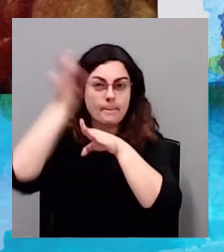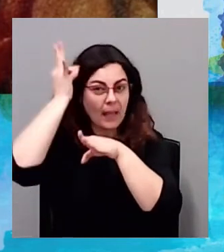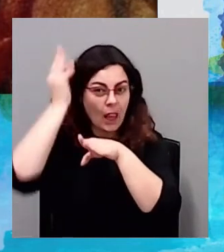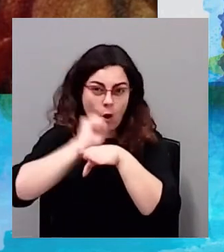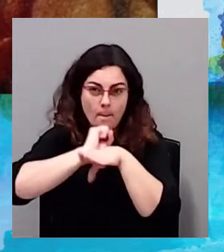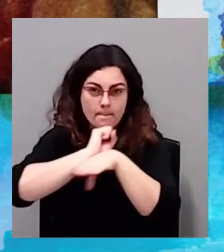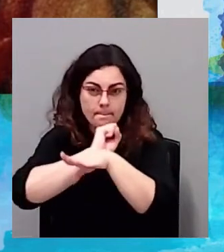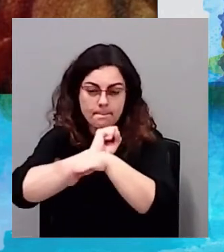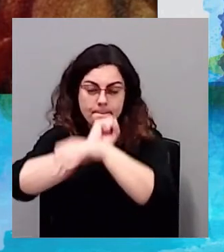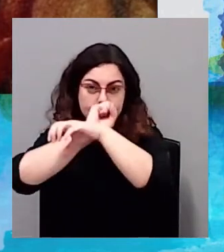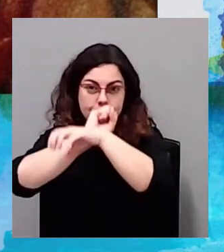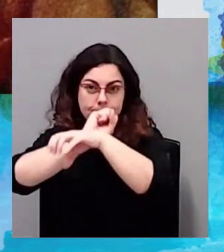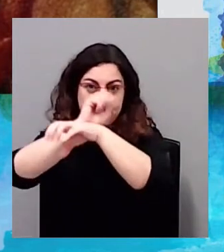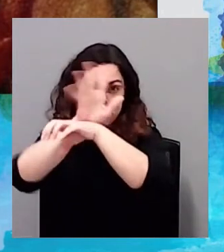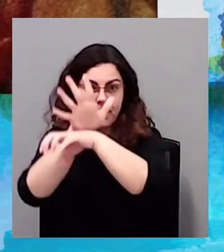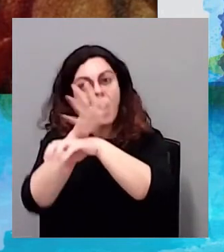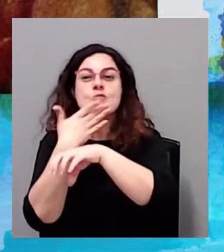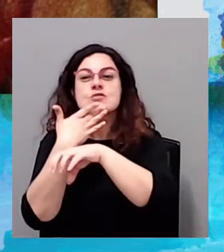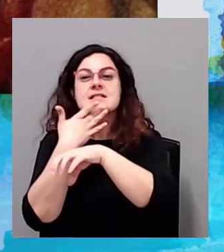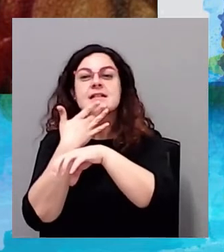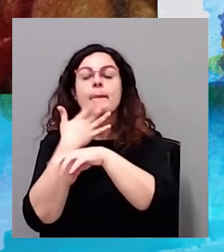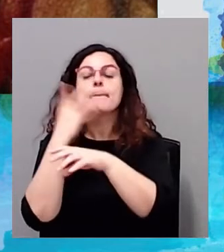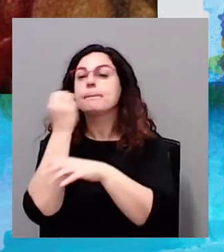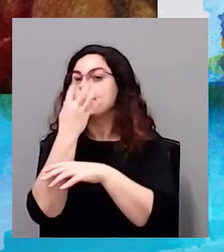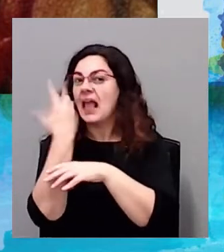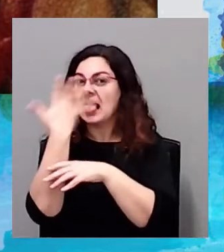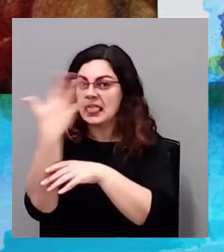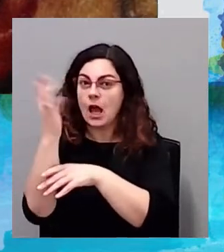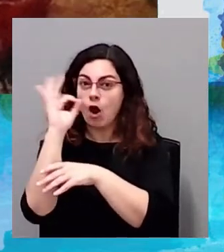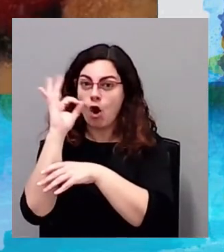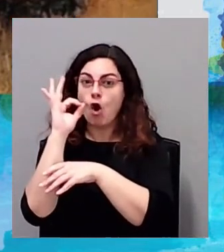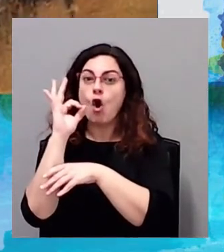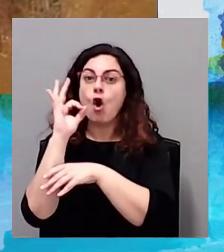And we see very thick hair